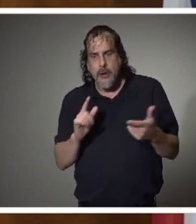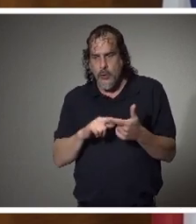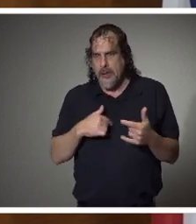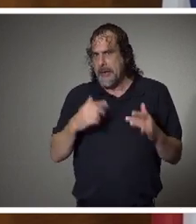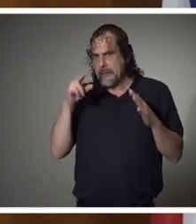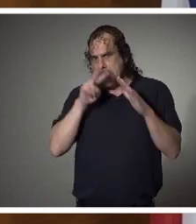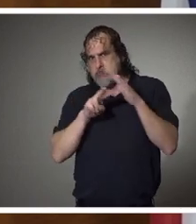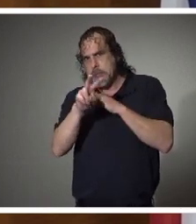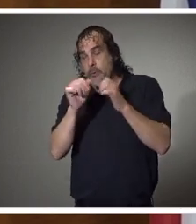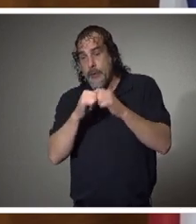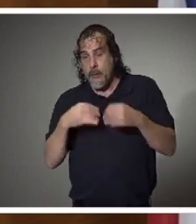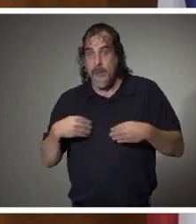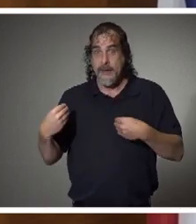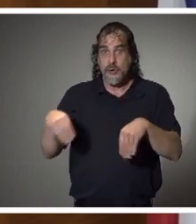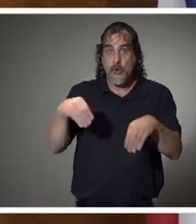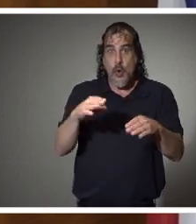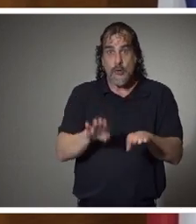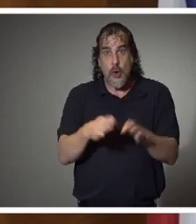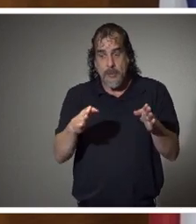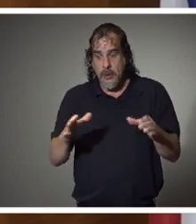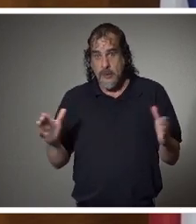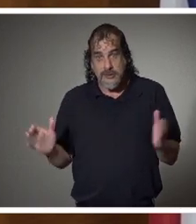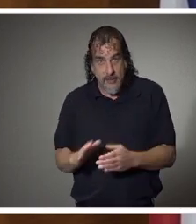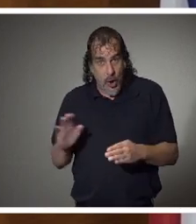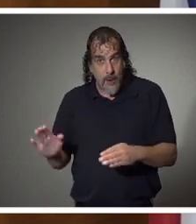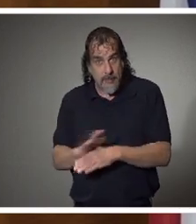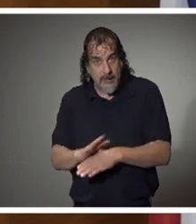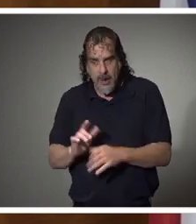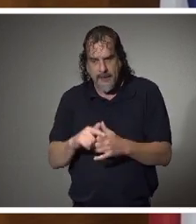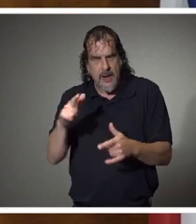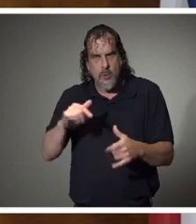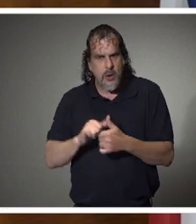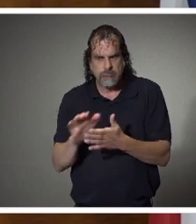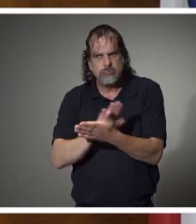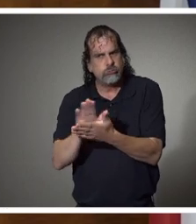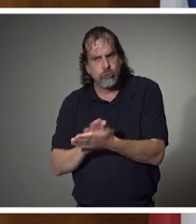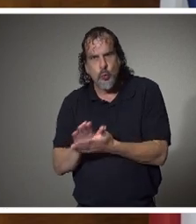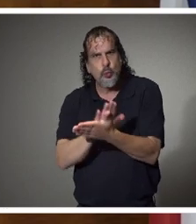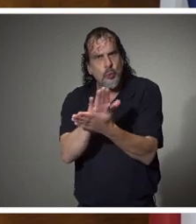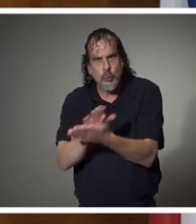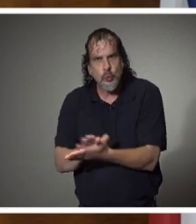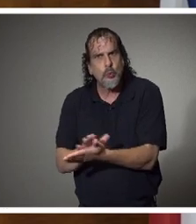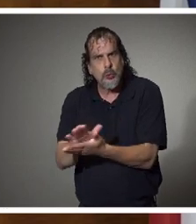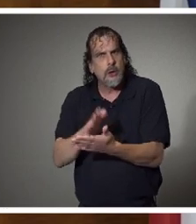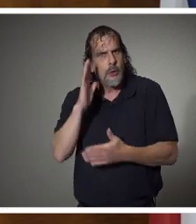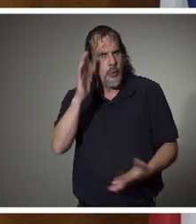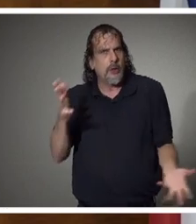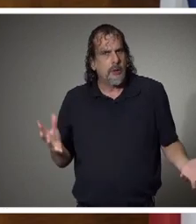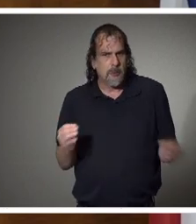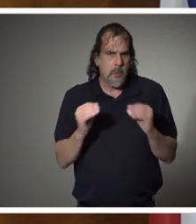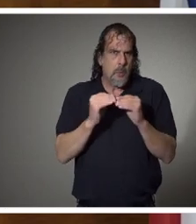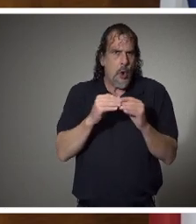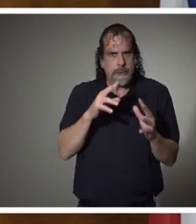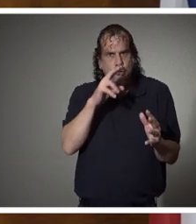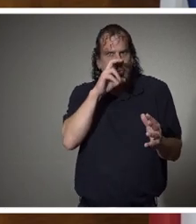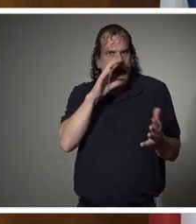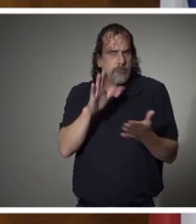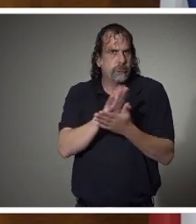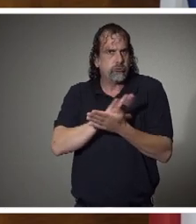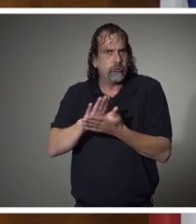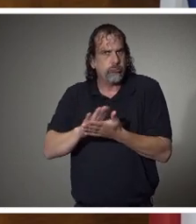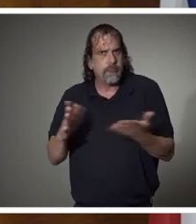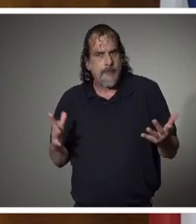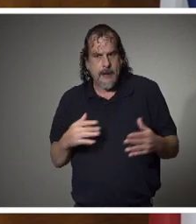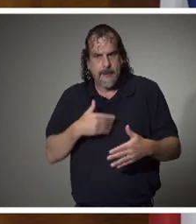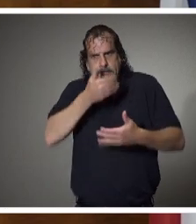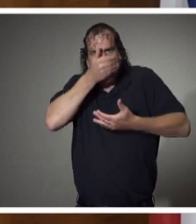open, the small business owners are going to continue to take, without question, they're going to continue to take